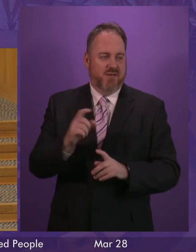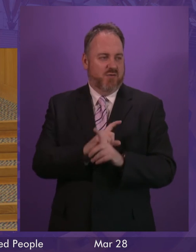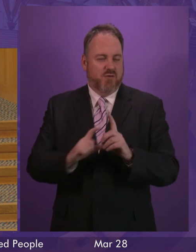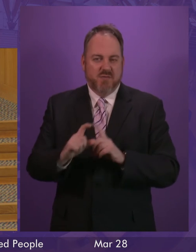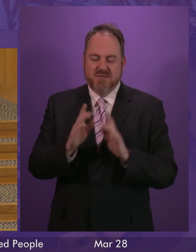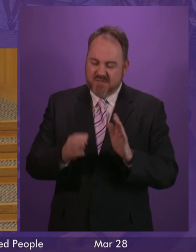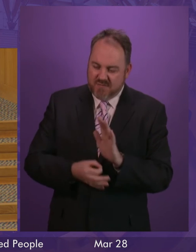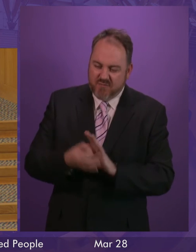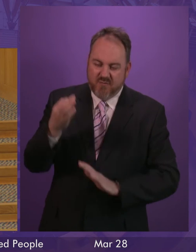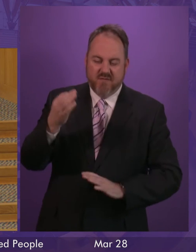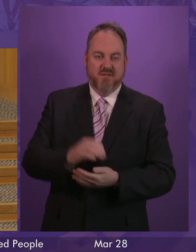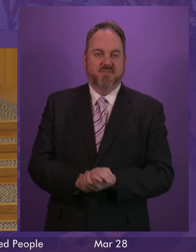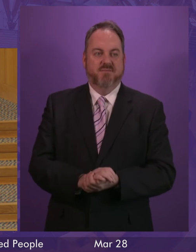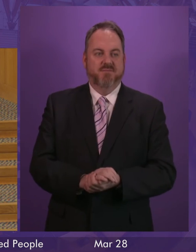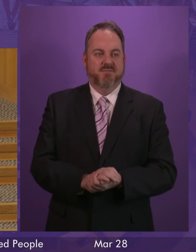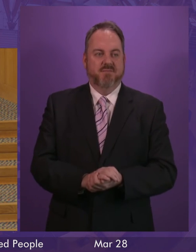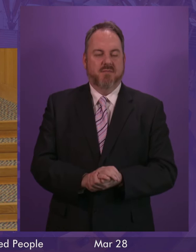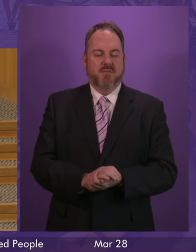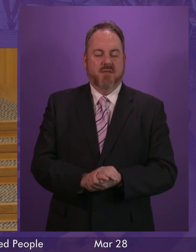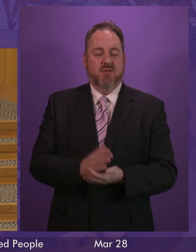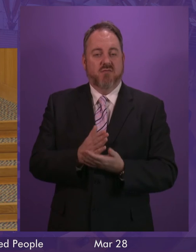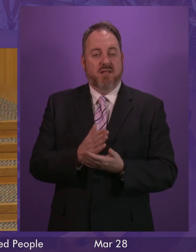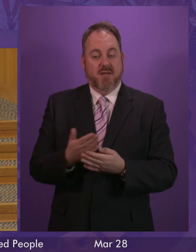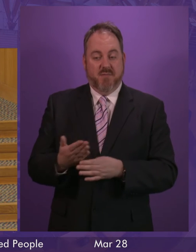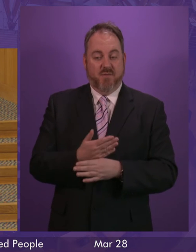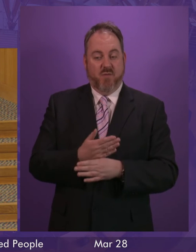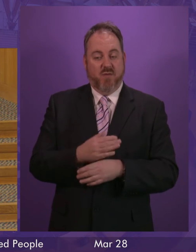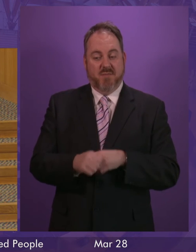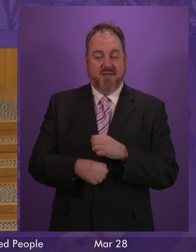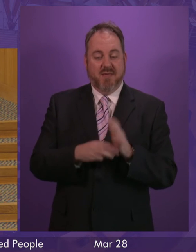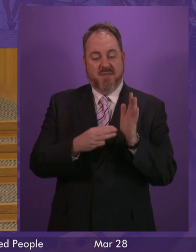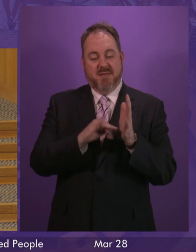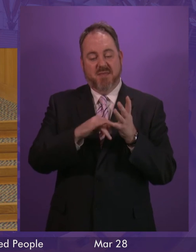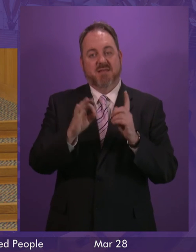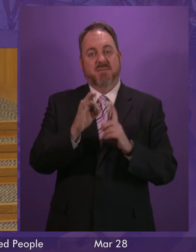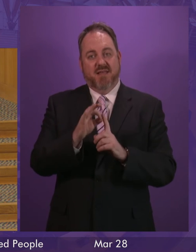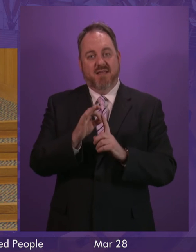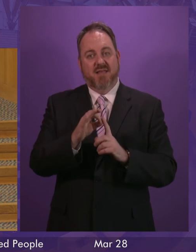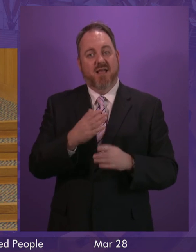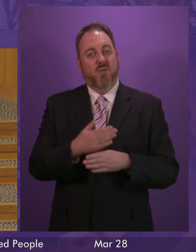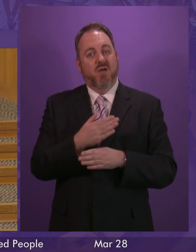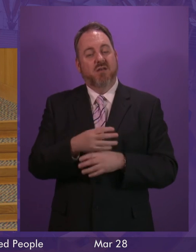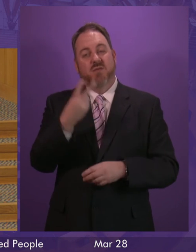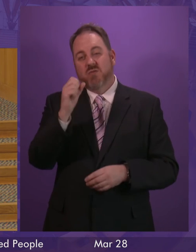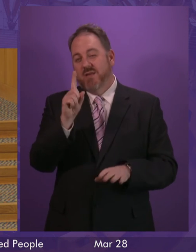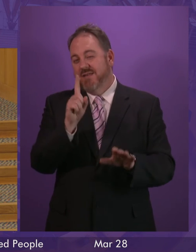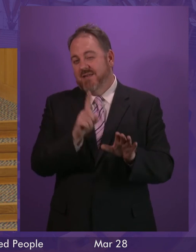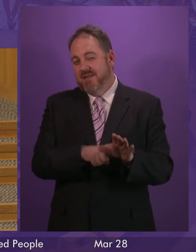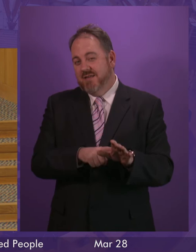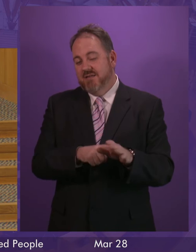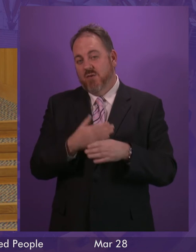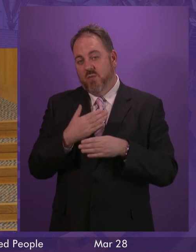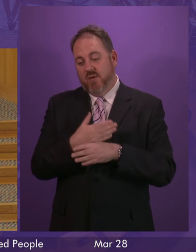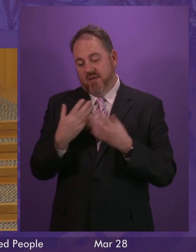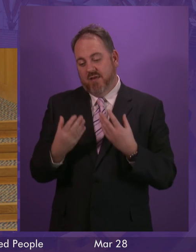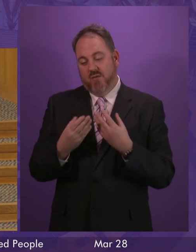are supported. Now, prior to me becoming an MSP deputy presiding officer, I spent nearly two decades working for and